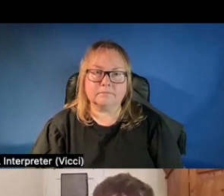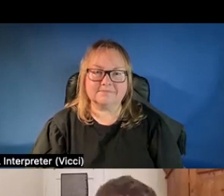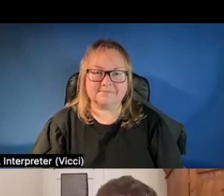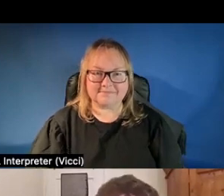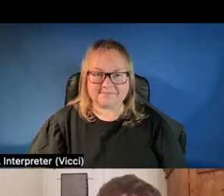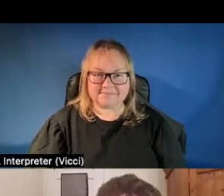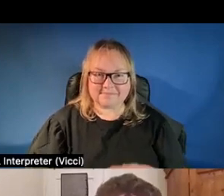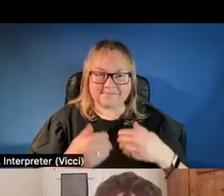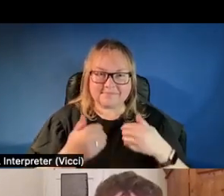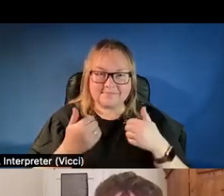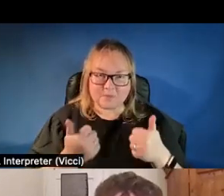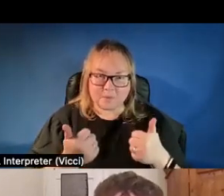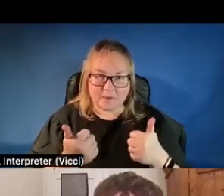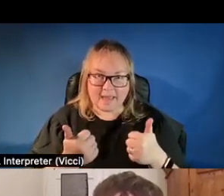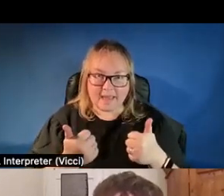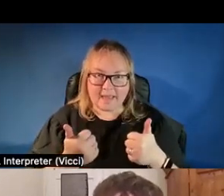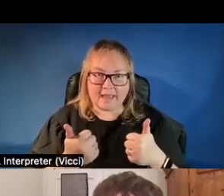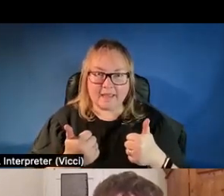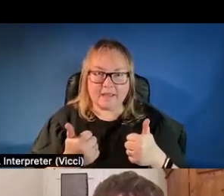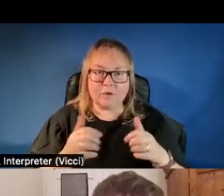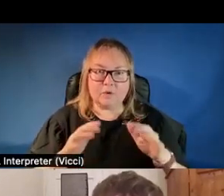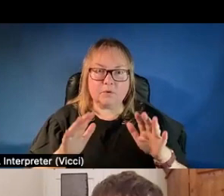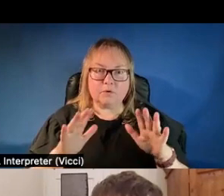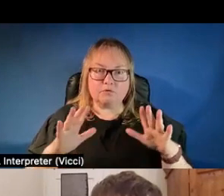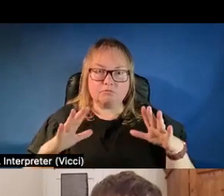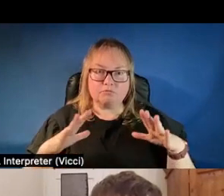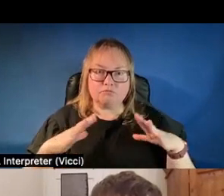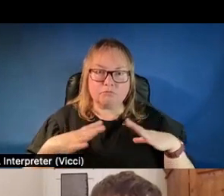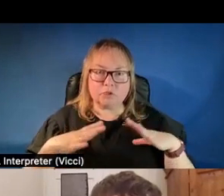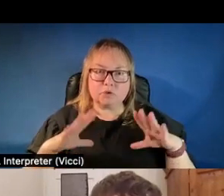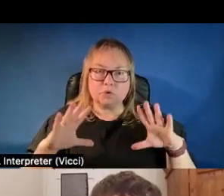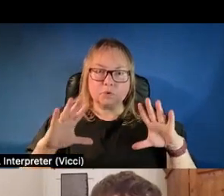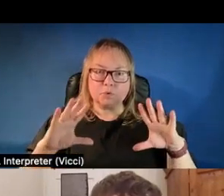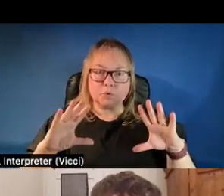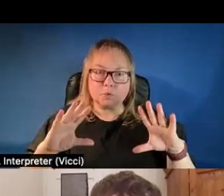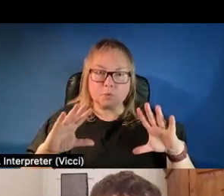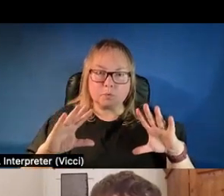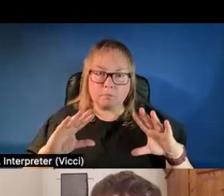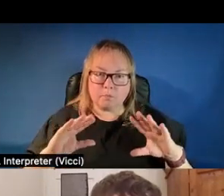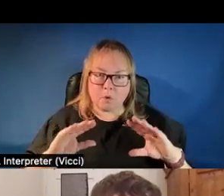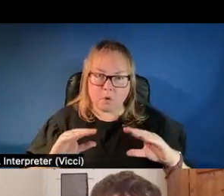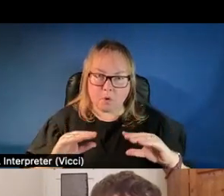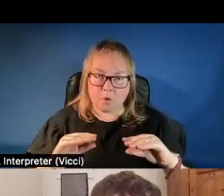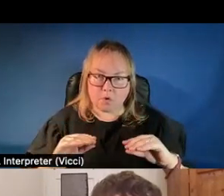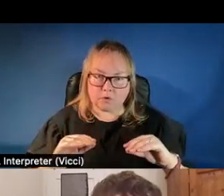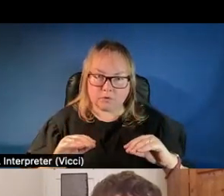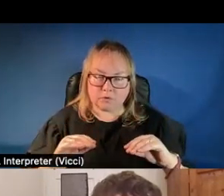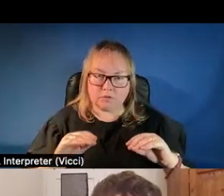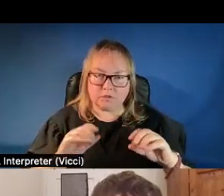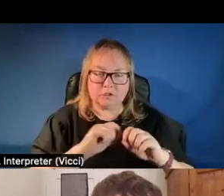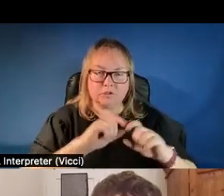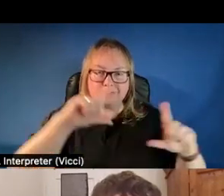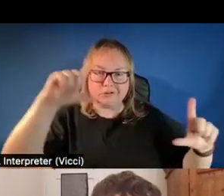Okay, if you want to find a place to pause, I'm gonna stop sharing the screen.